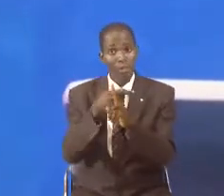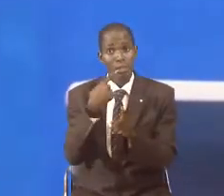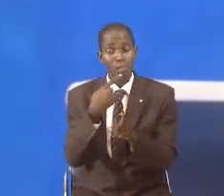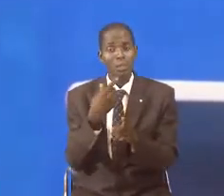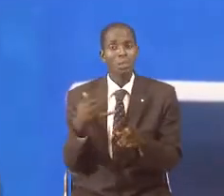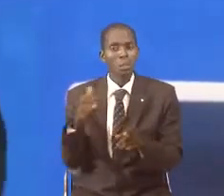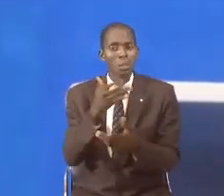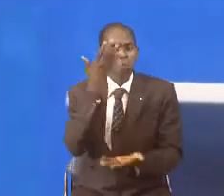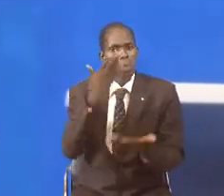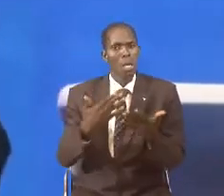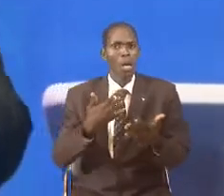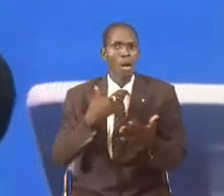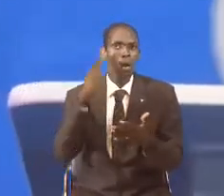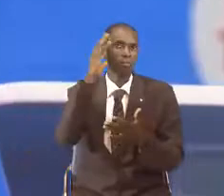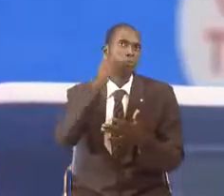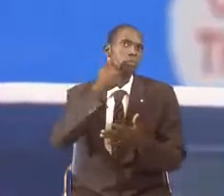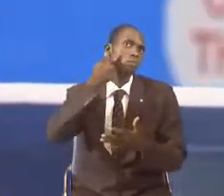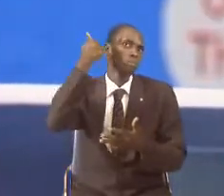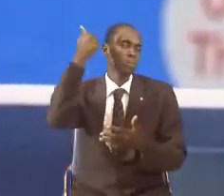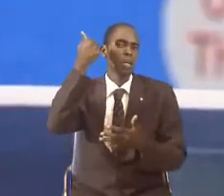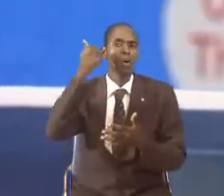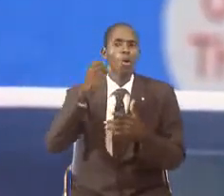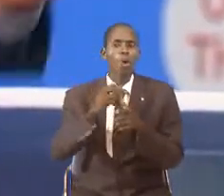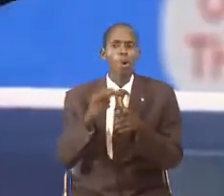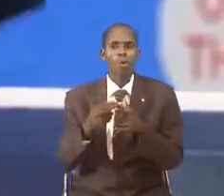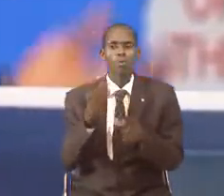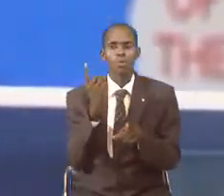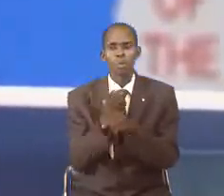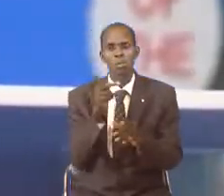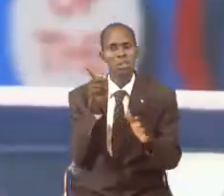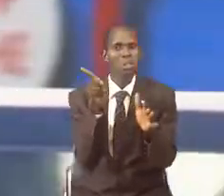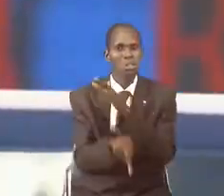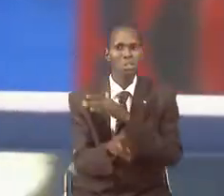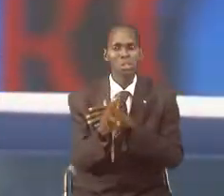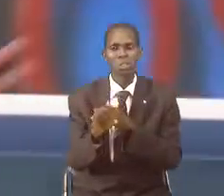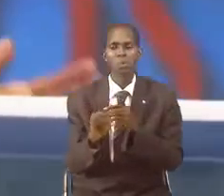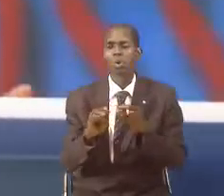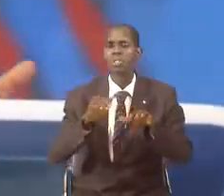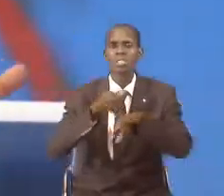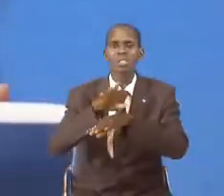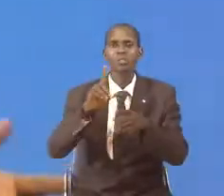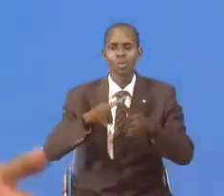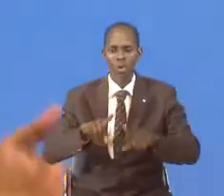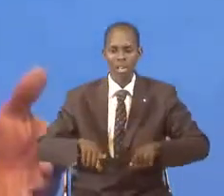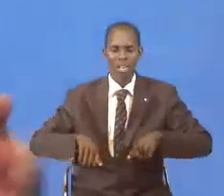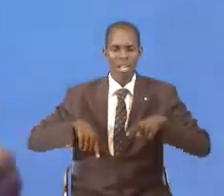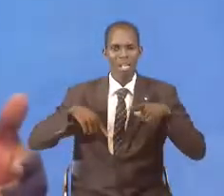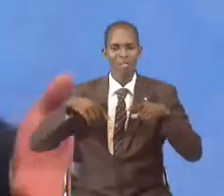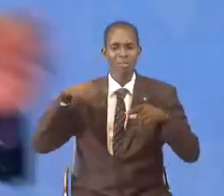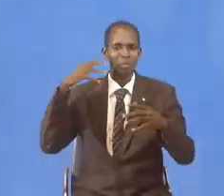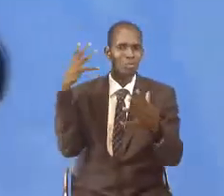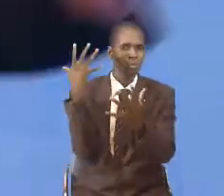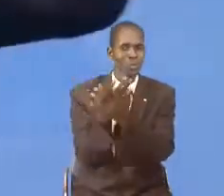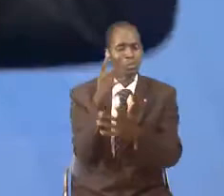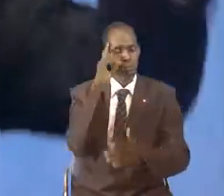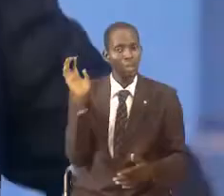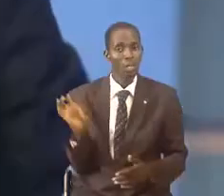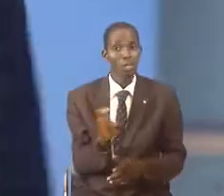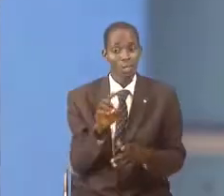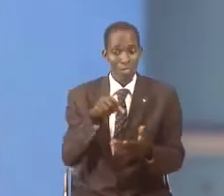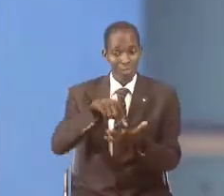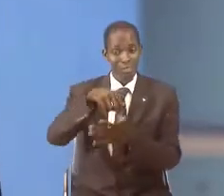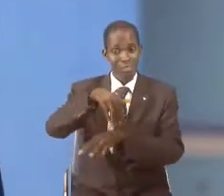you are in for it. He himself said, either they would have hanged him, or they would just give him